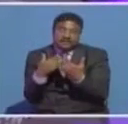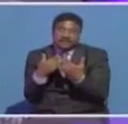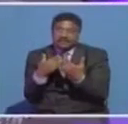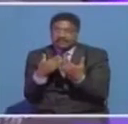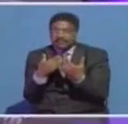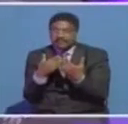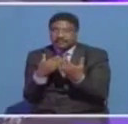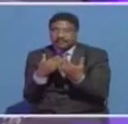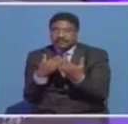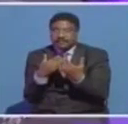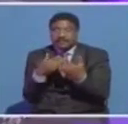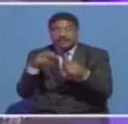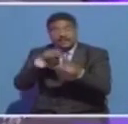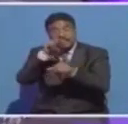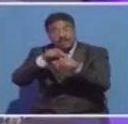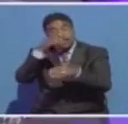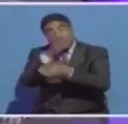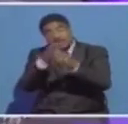the National Construction